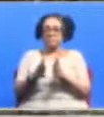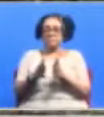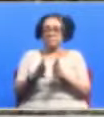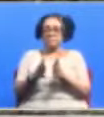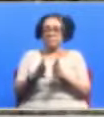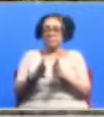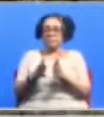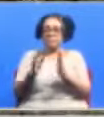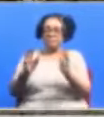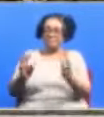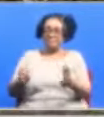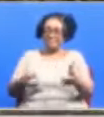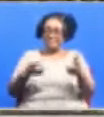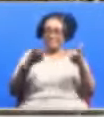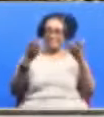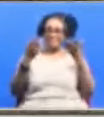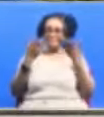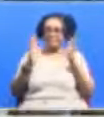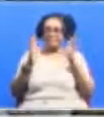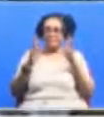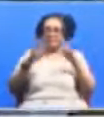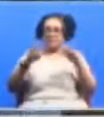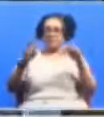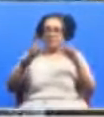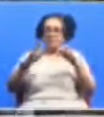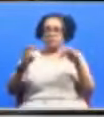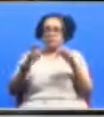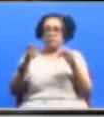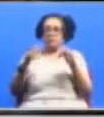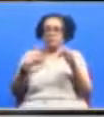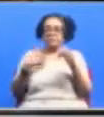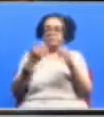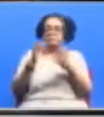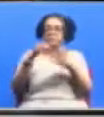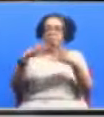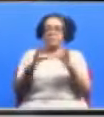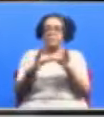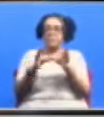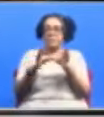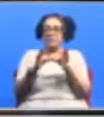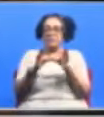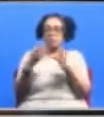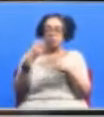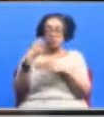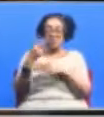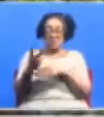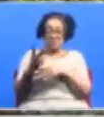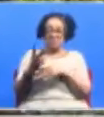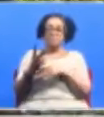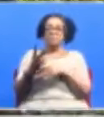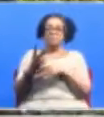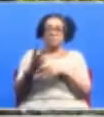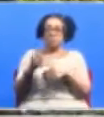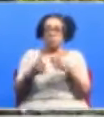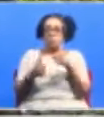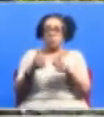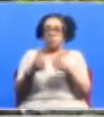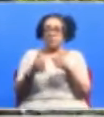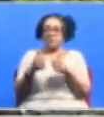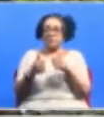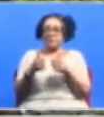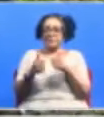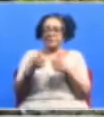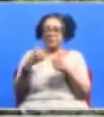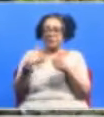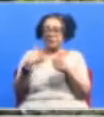Exhumation was over. Investigators called the family of Silvanus Tubei to see the remains, which are of key interest to